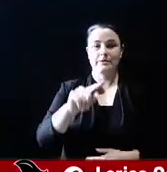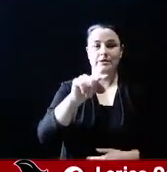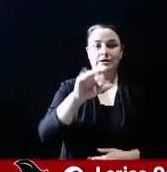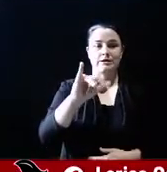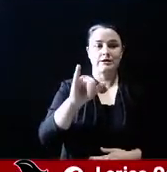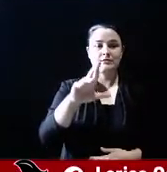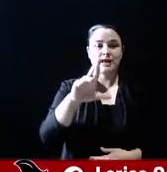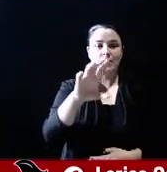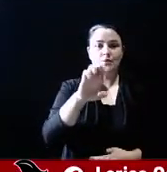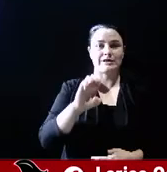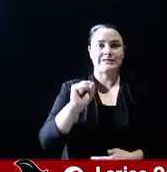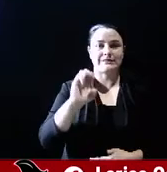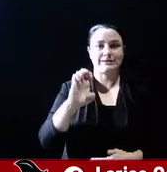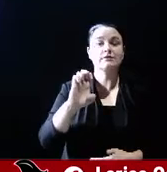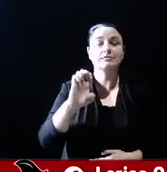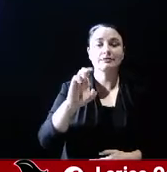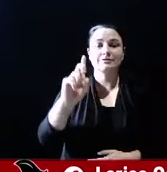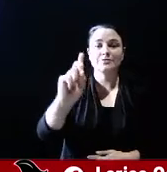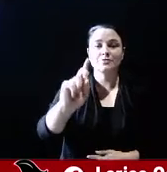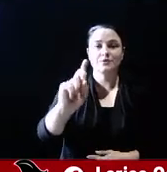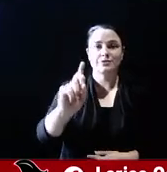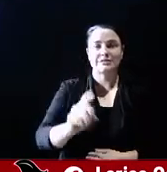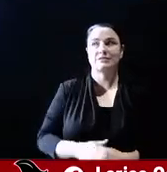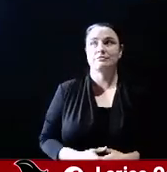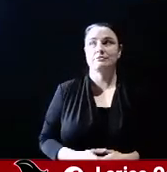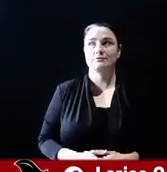Tyrese Dwayne Dixon.